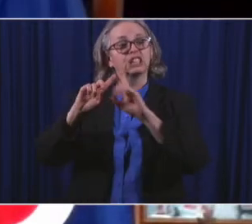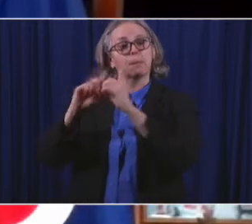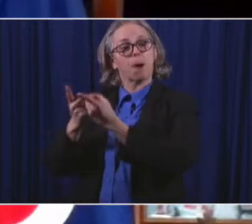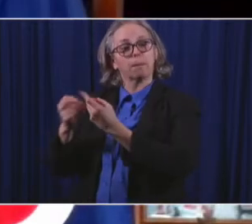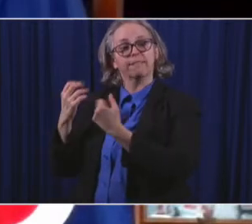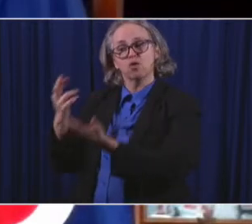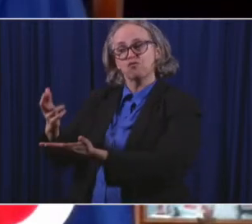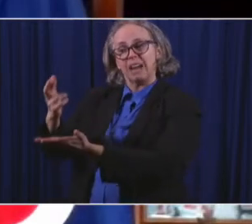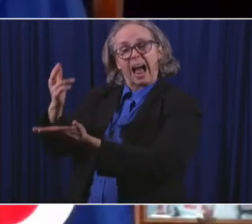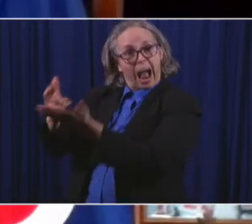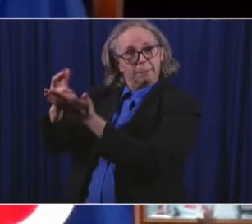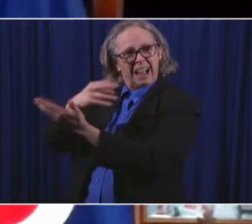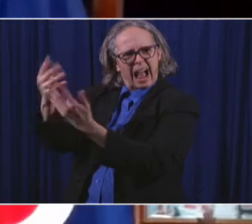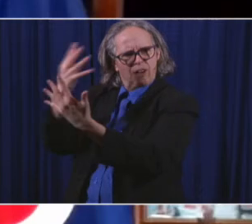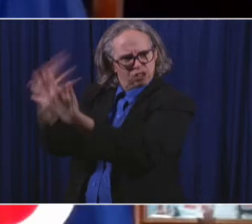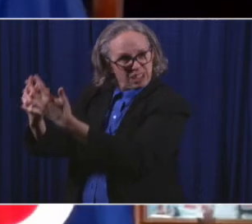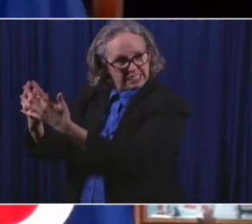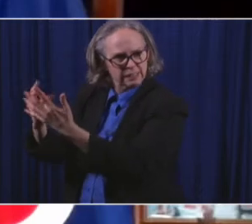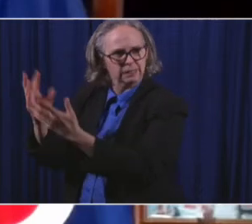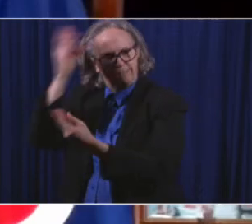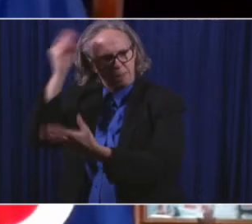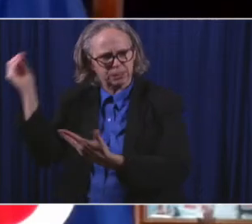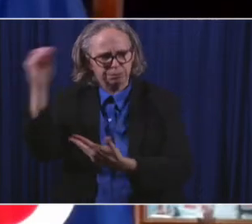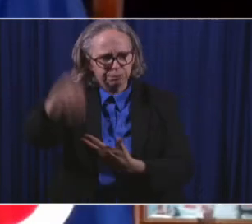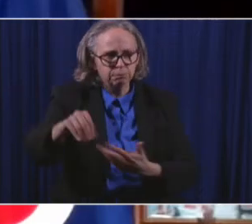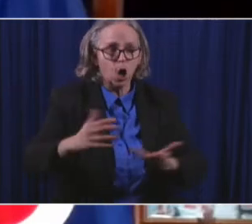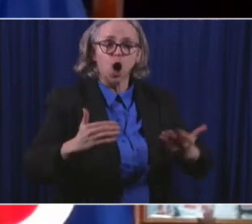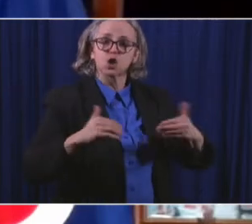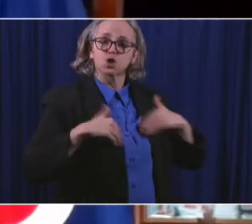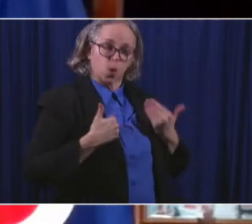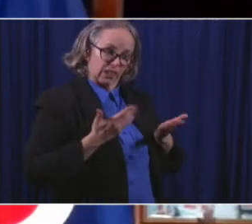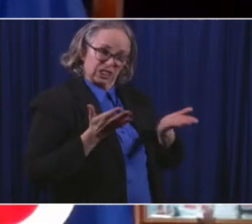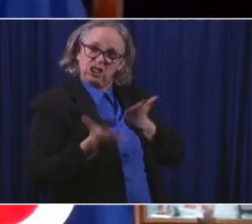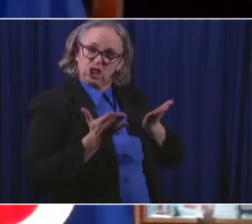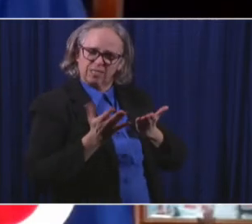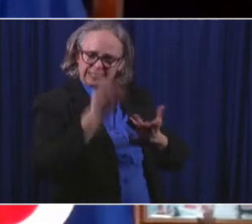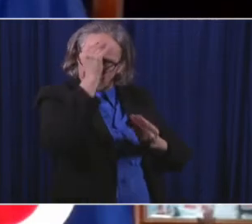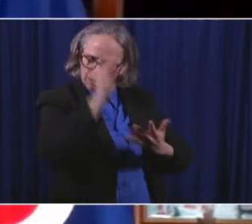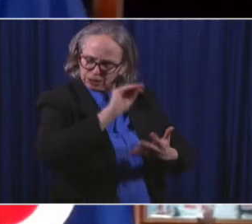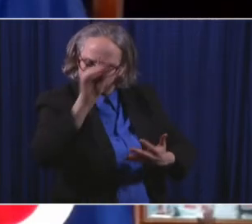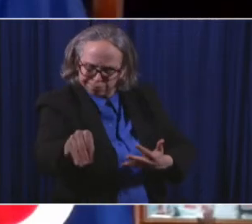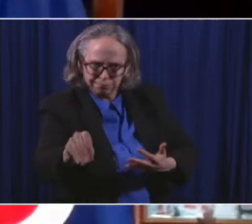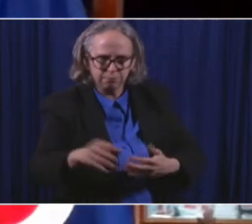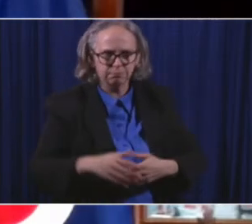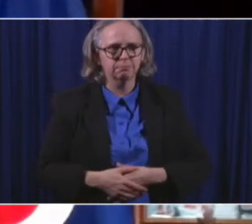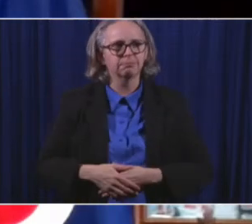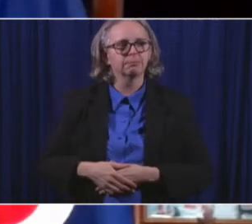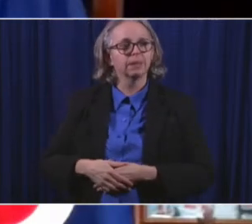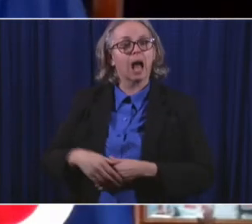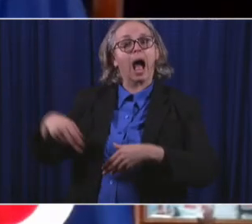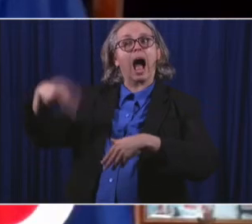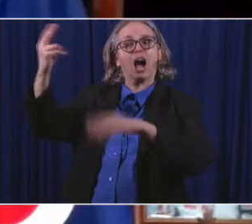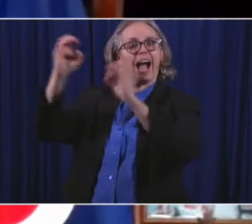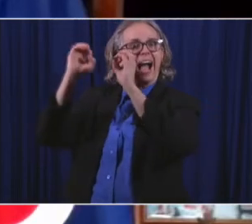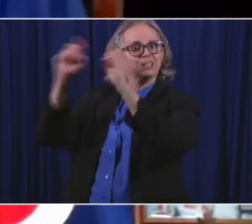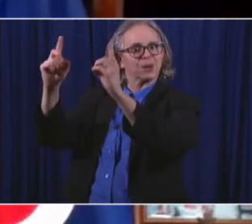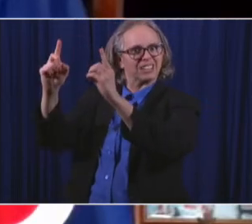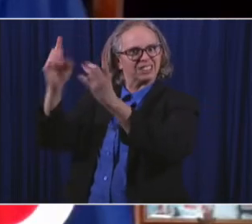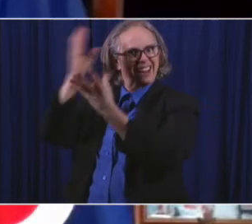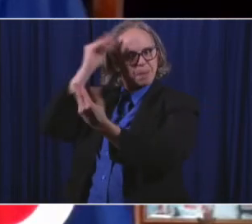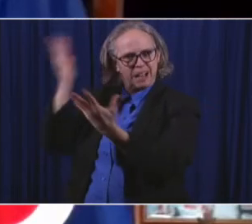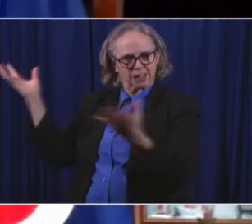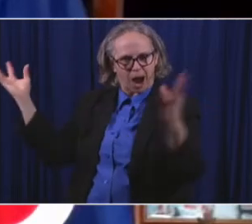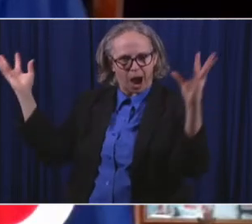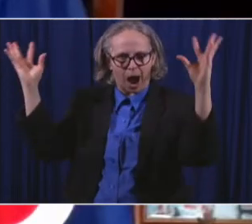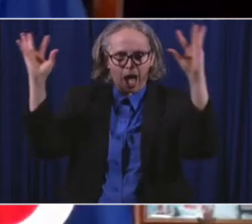Youth Services, and the Ohio Department of Higher Education. More to come, but these are the ones that stepped up and we were able to get on there first.